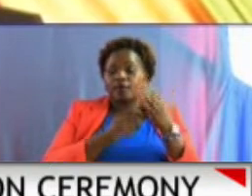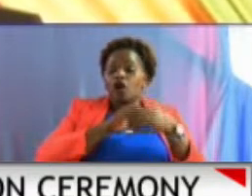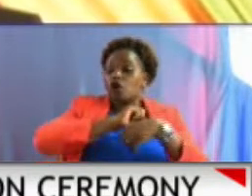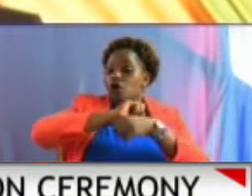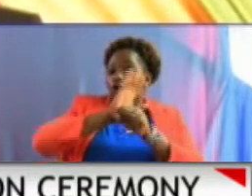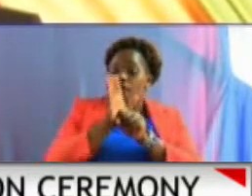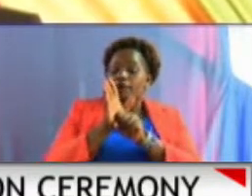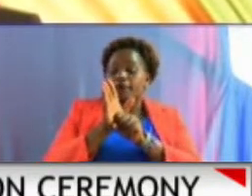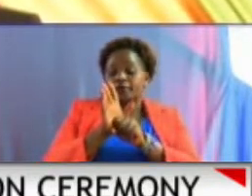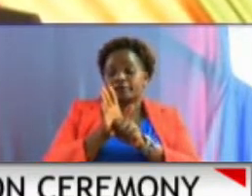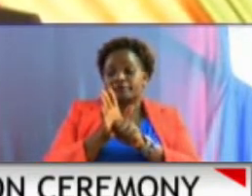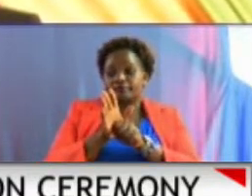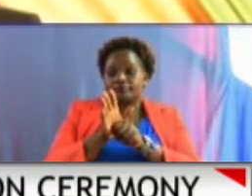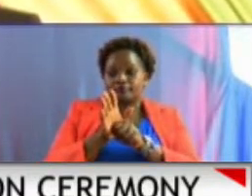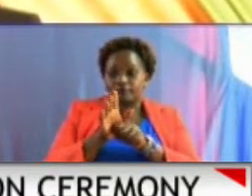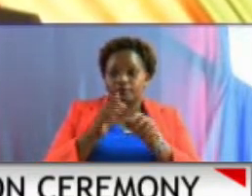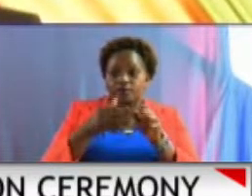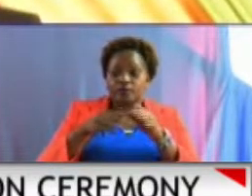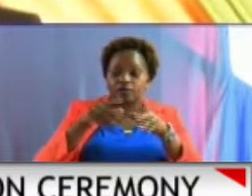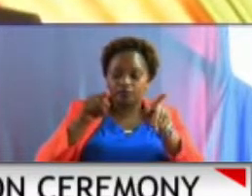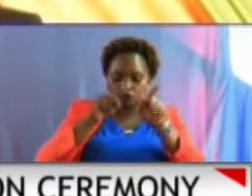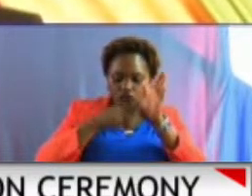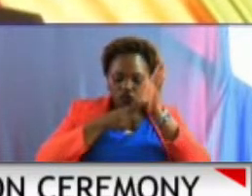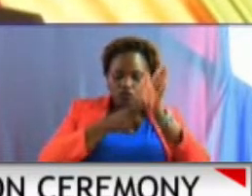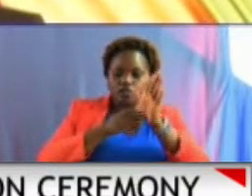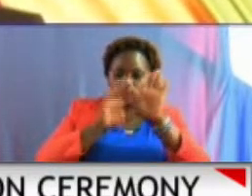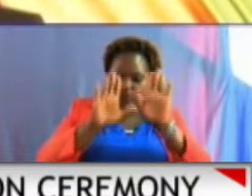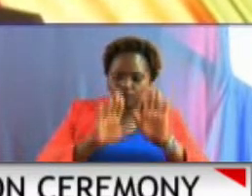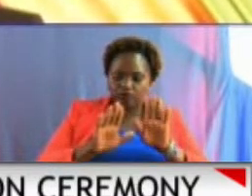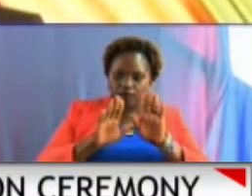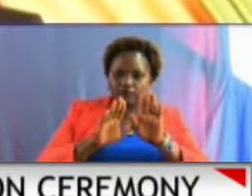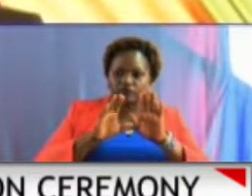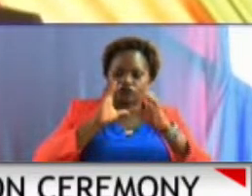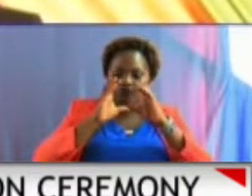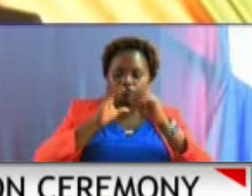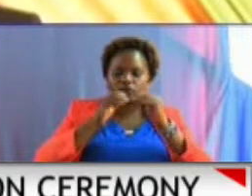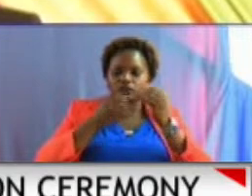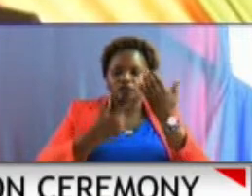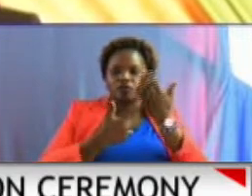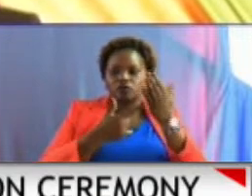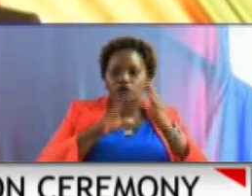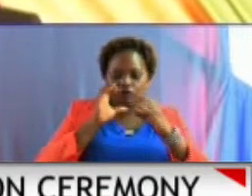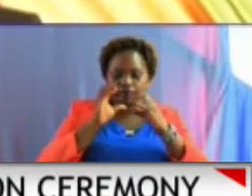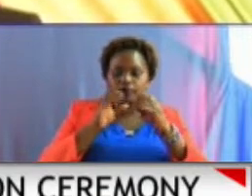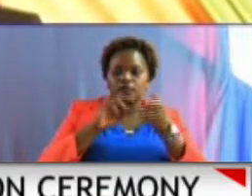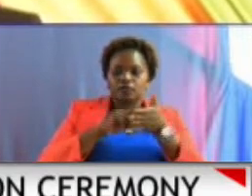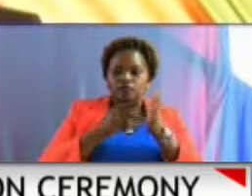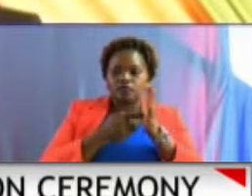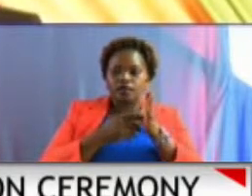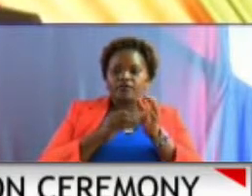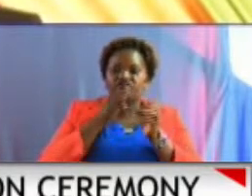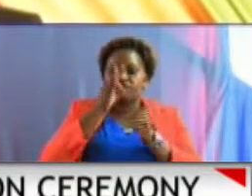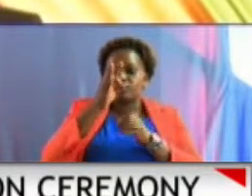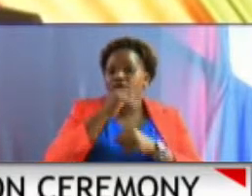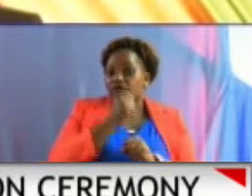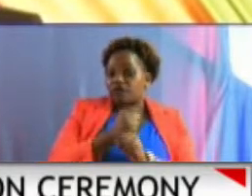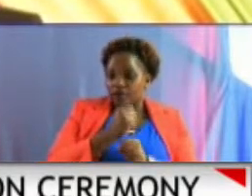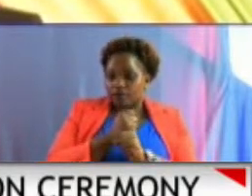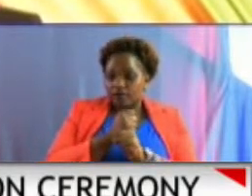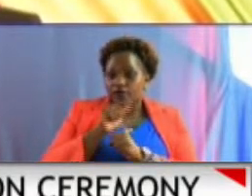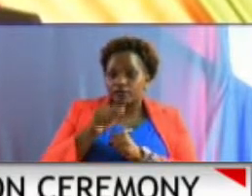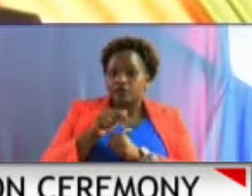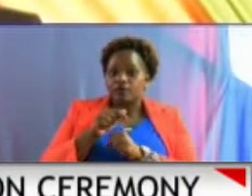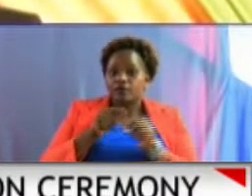COVID-19 pandemic has underlined the importance of information, communication, and technology, and the future of work. This